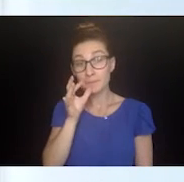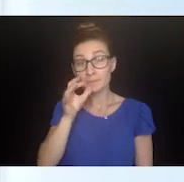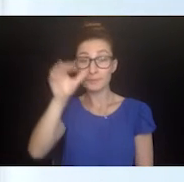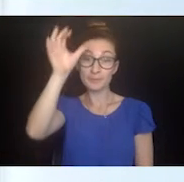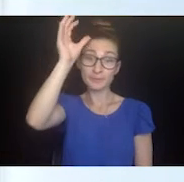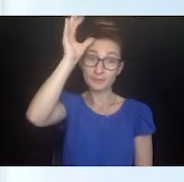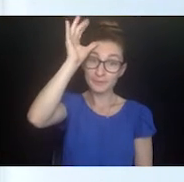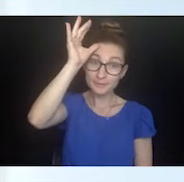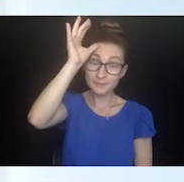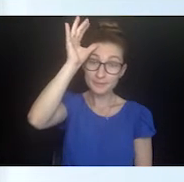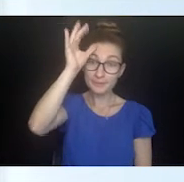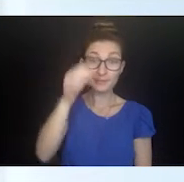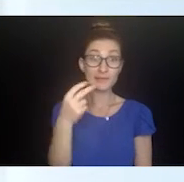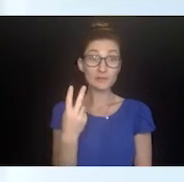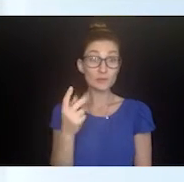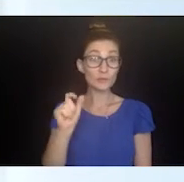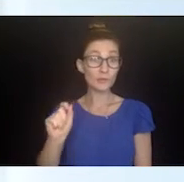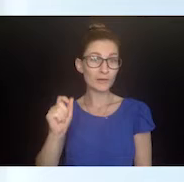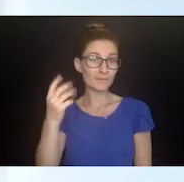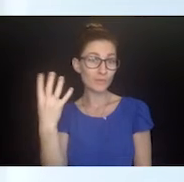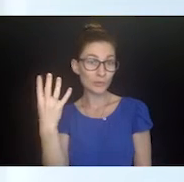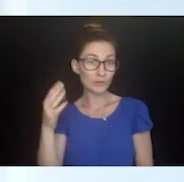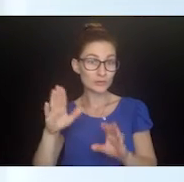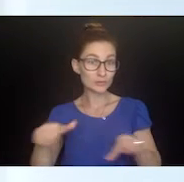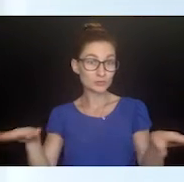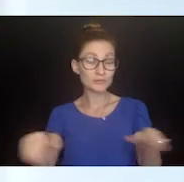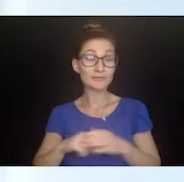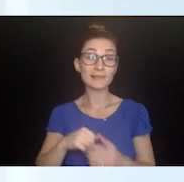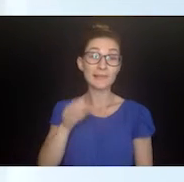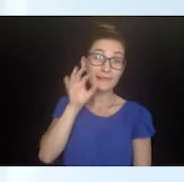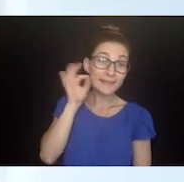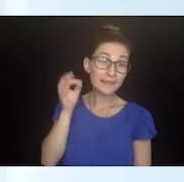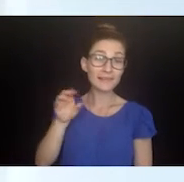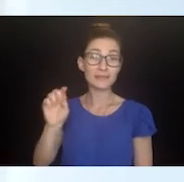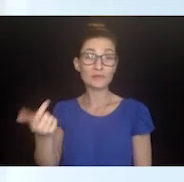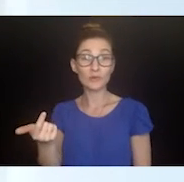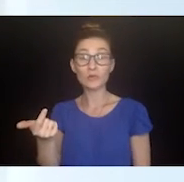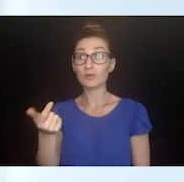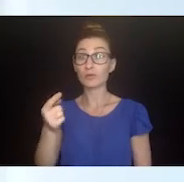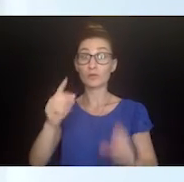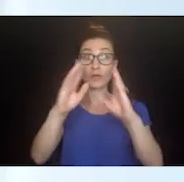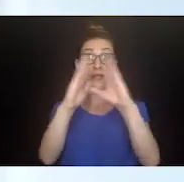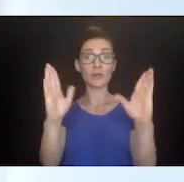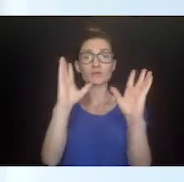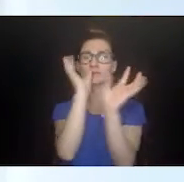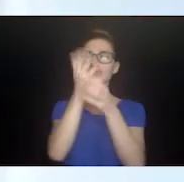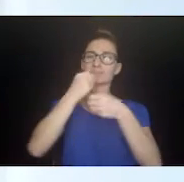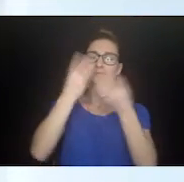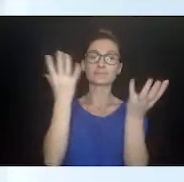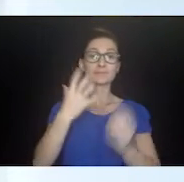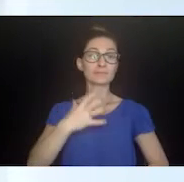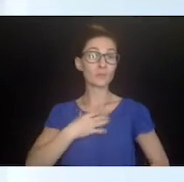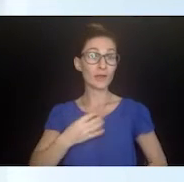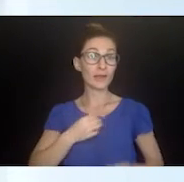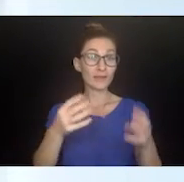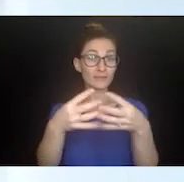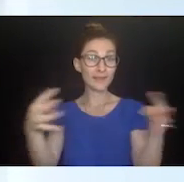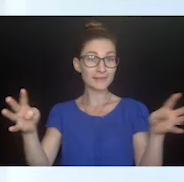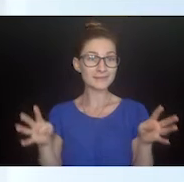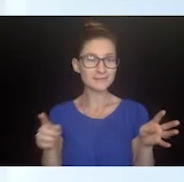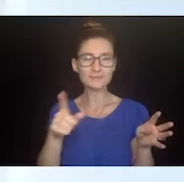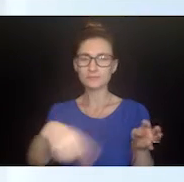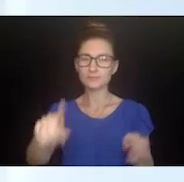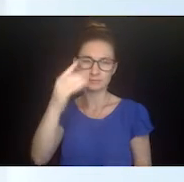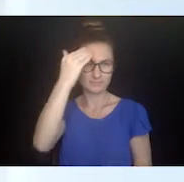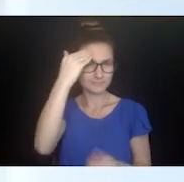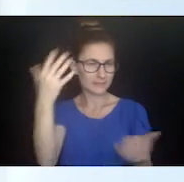mum, it's dad, 2.4 children, a cat, a dog, a beautiful home, and a white picket fence. You know